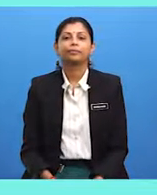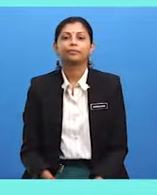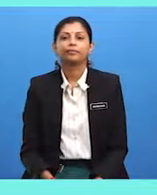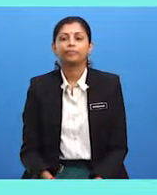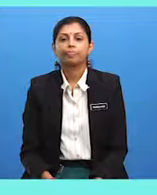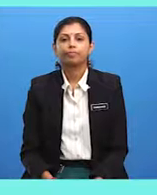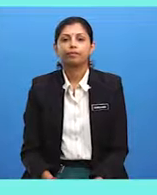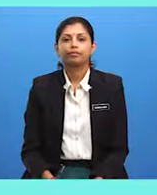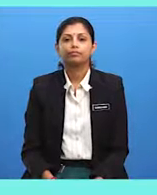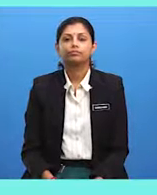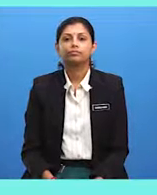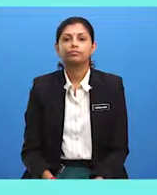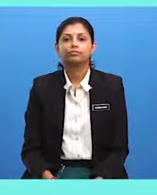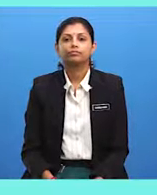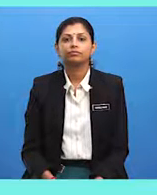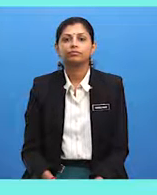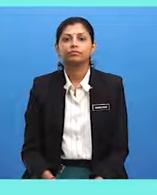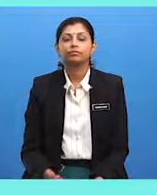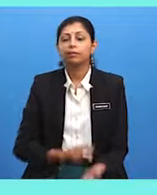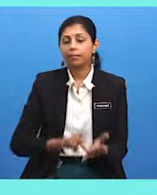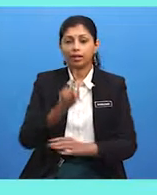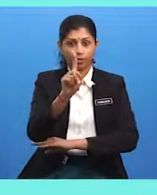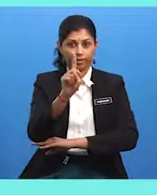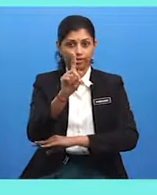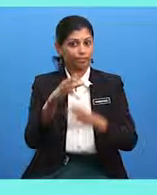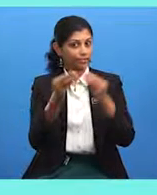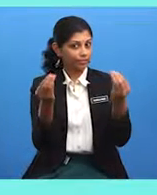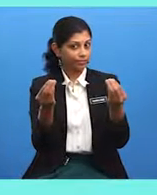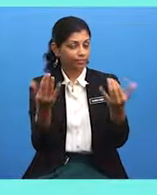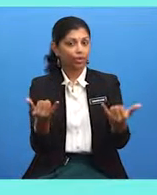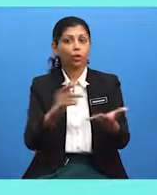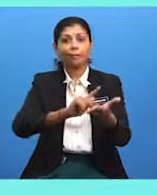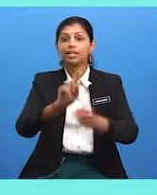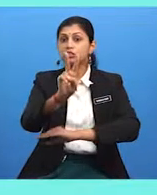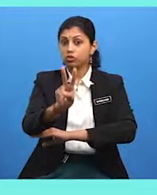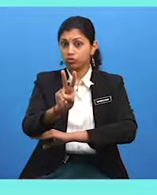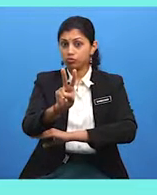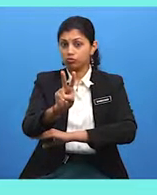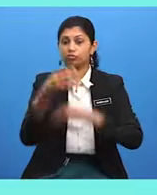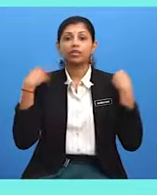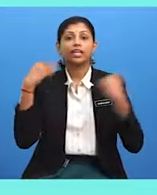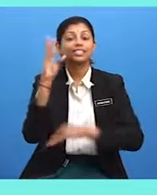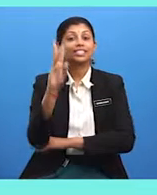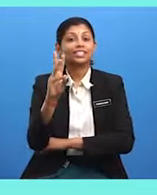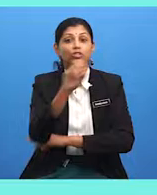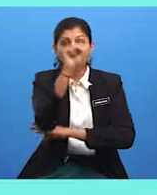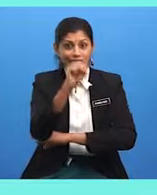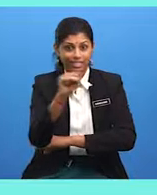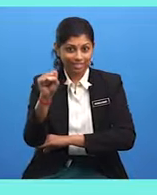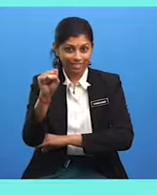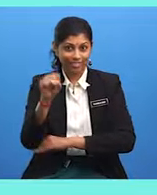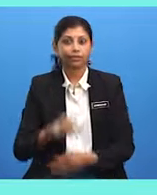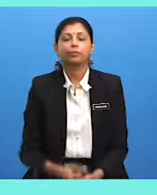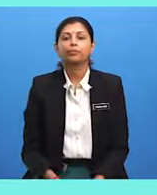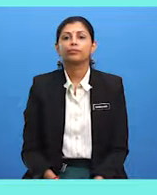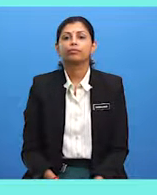answer. That's part one. Part two has 6 questions,